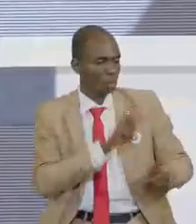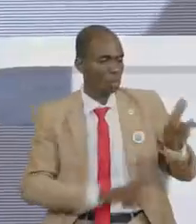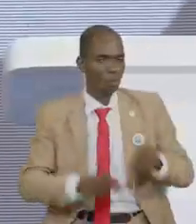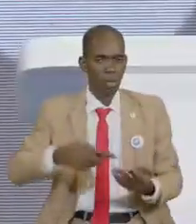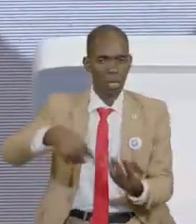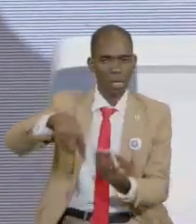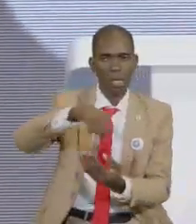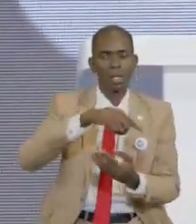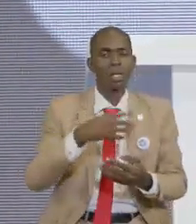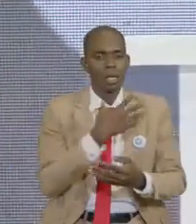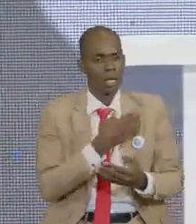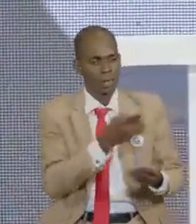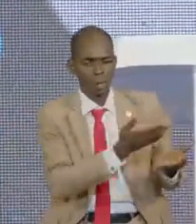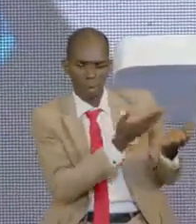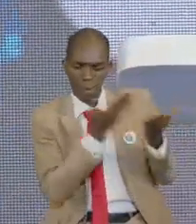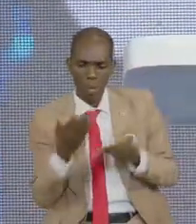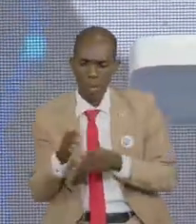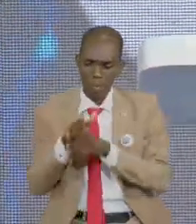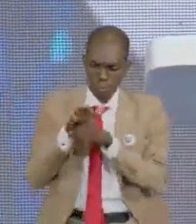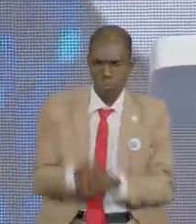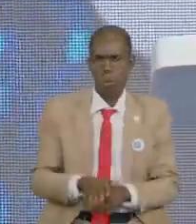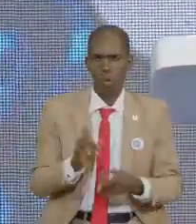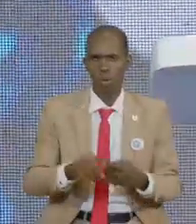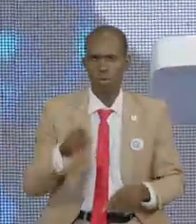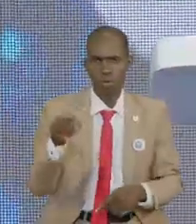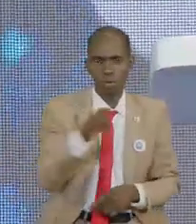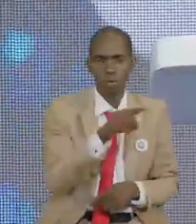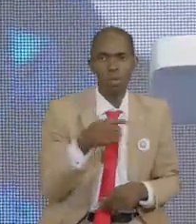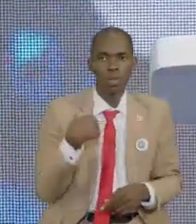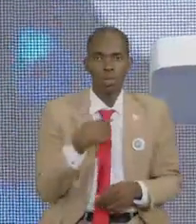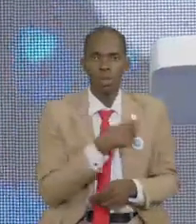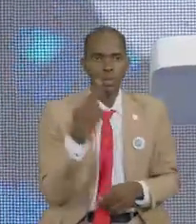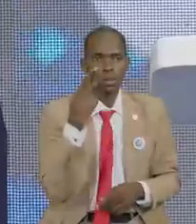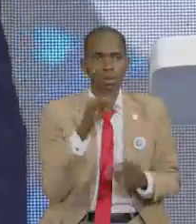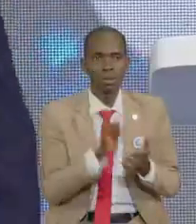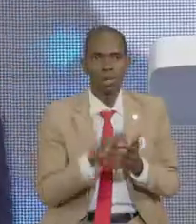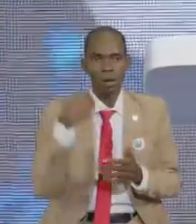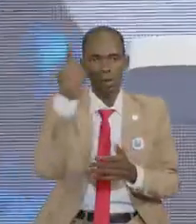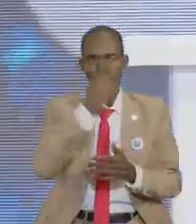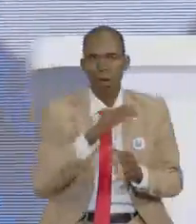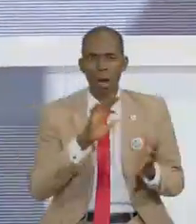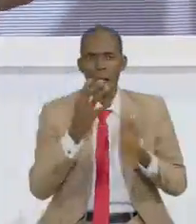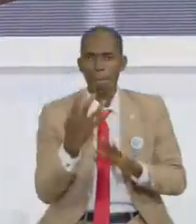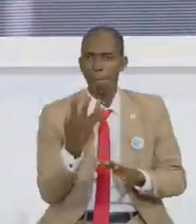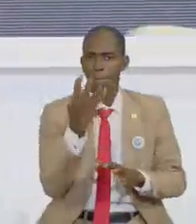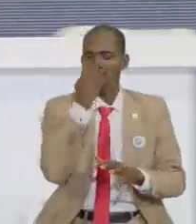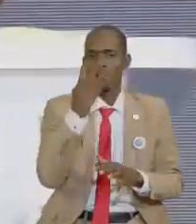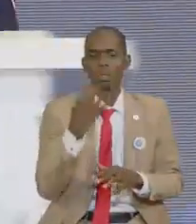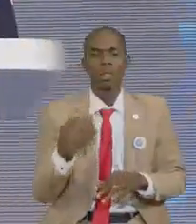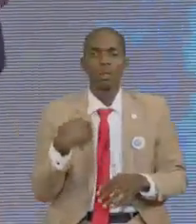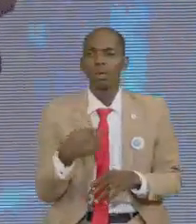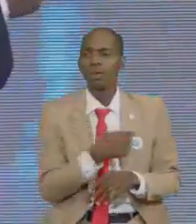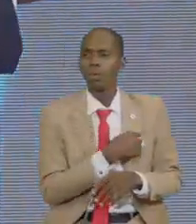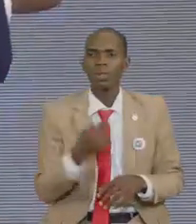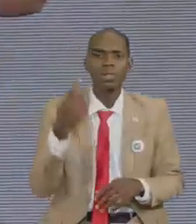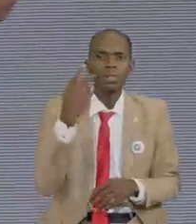they put pressure on us. We see the frowns on their faces. We see the effect of